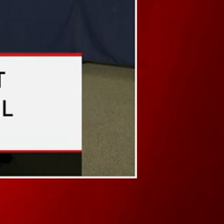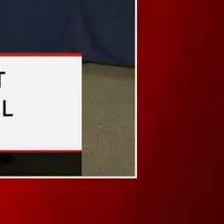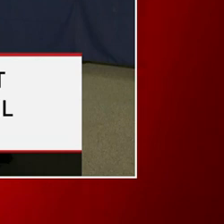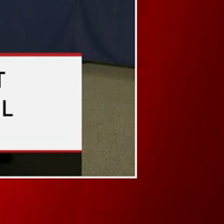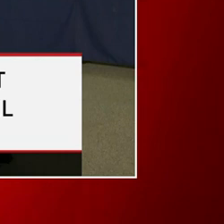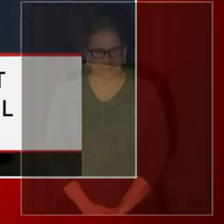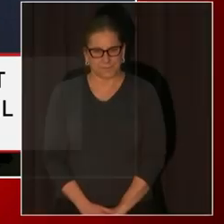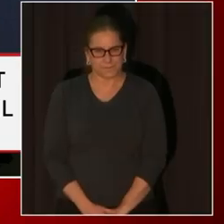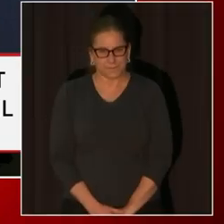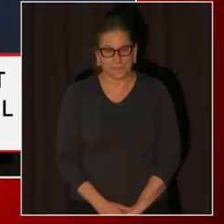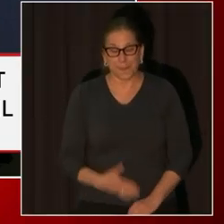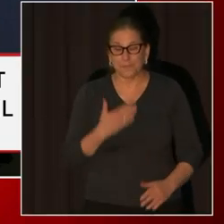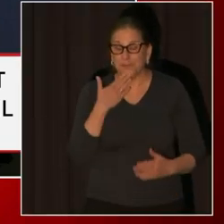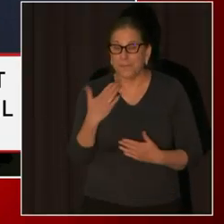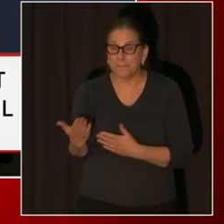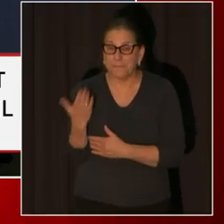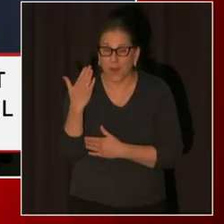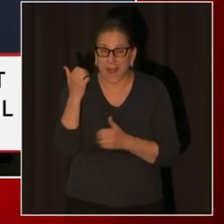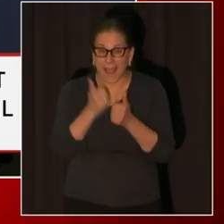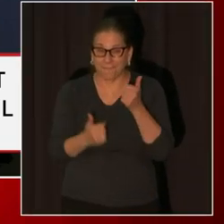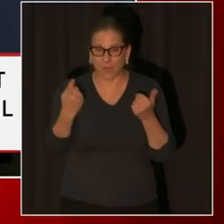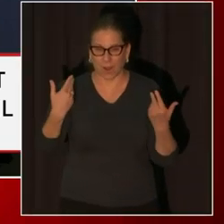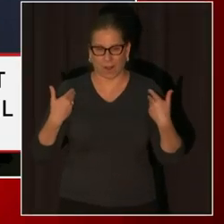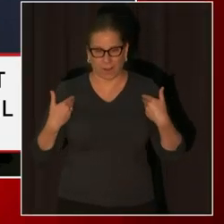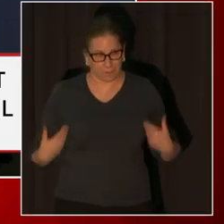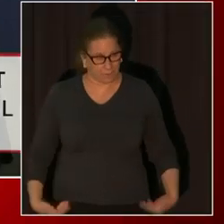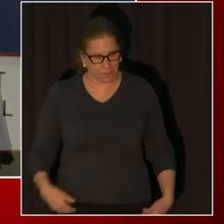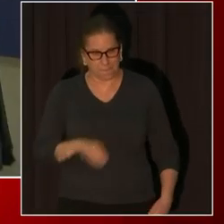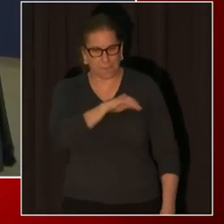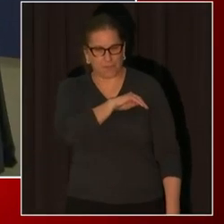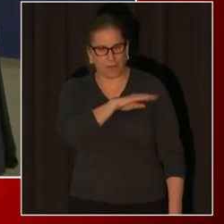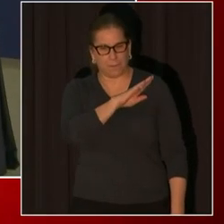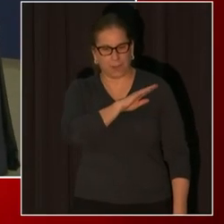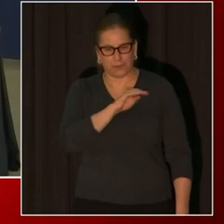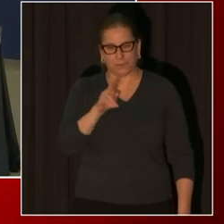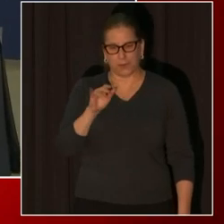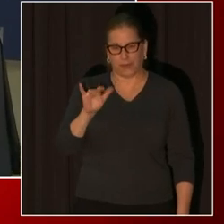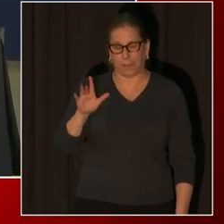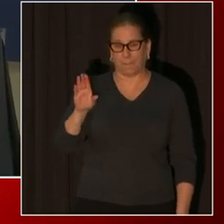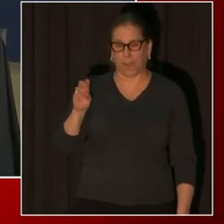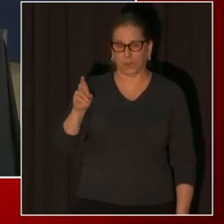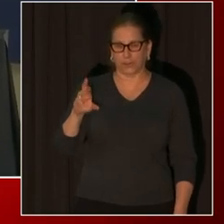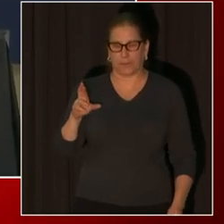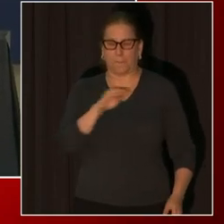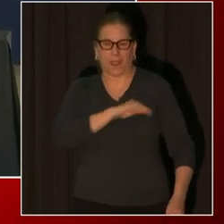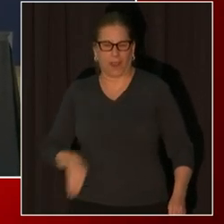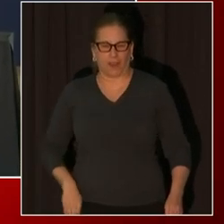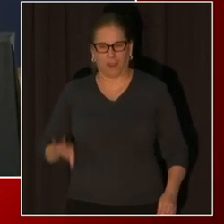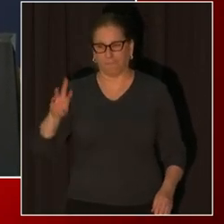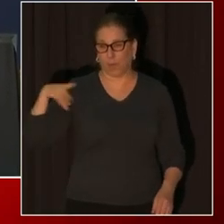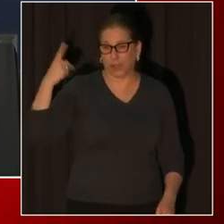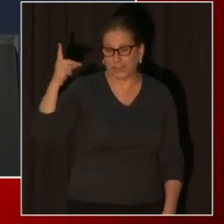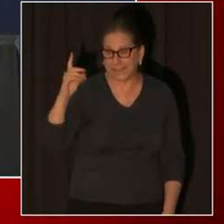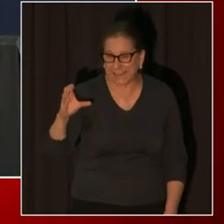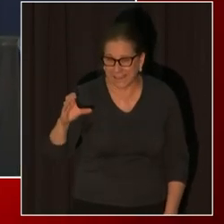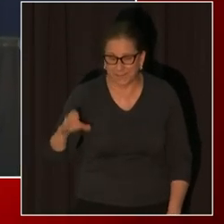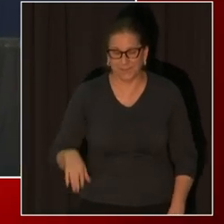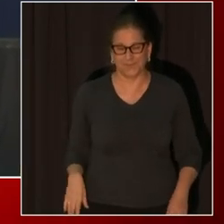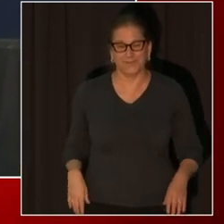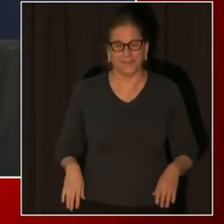Good morning, everybody. I'm Muriel Bowser. I'm the mayor of Washington, D.C. Today, I